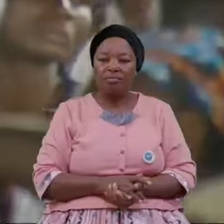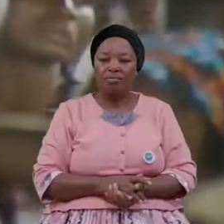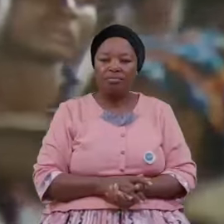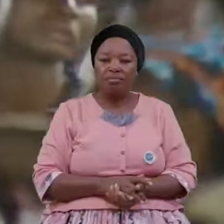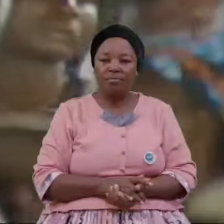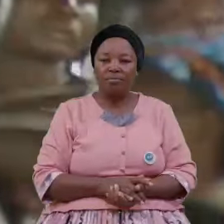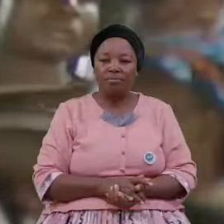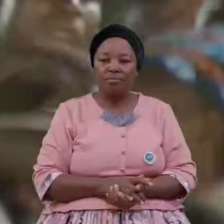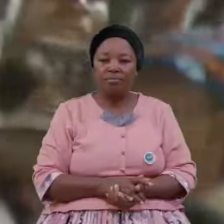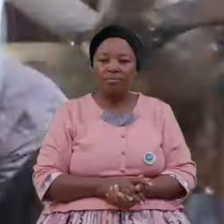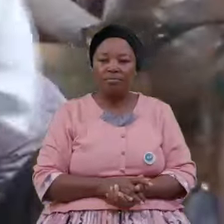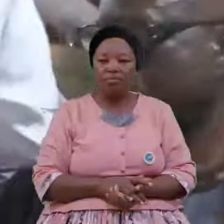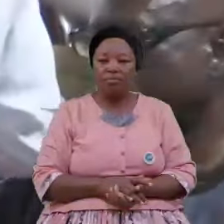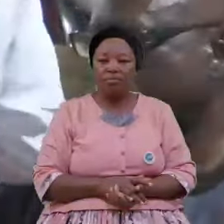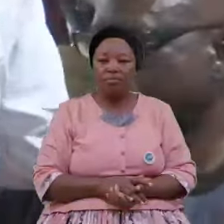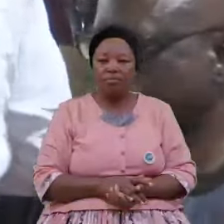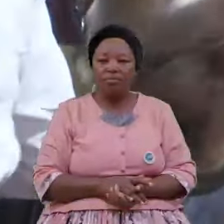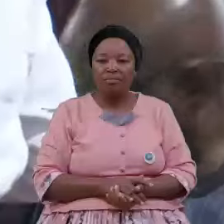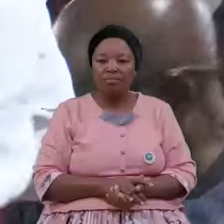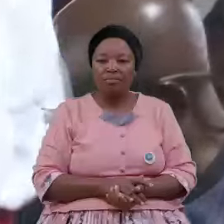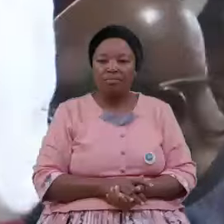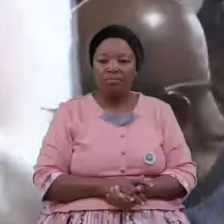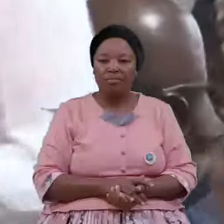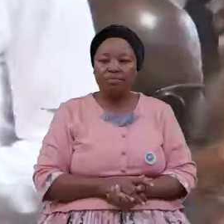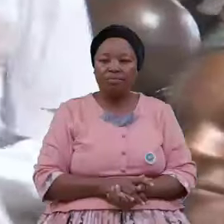it, so I can know you're through.